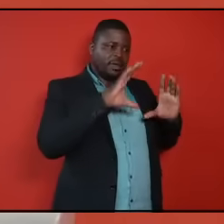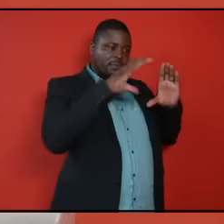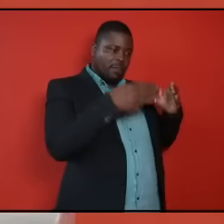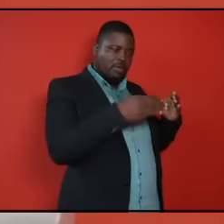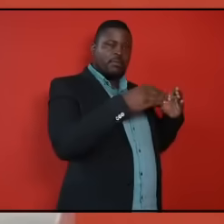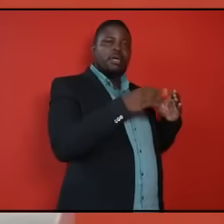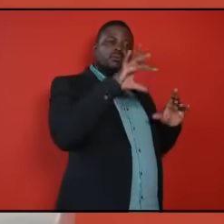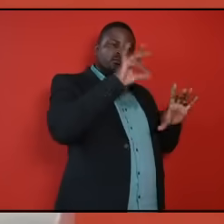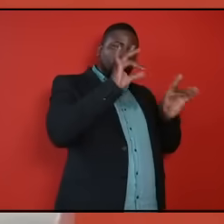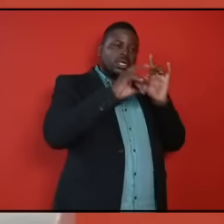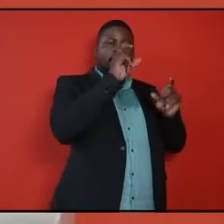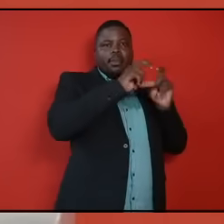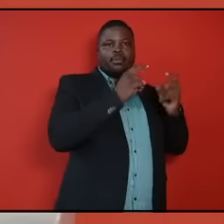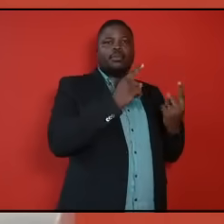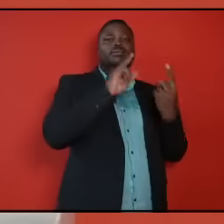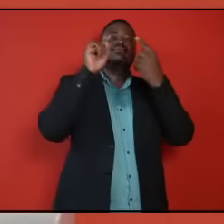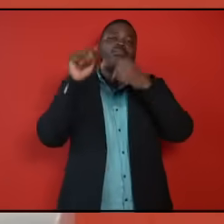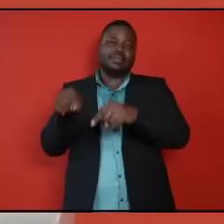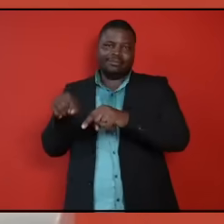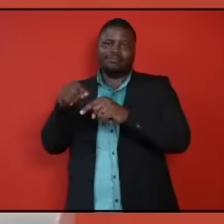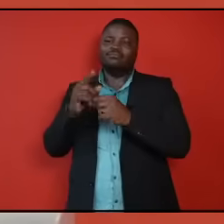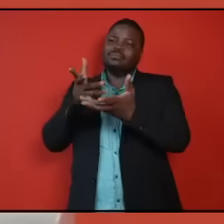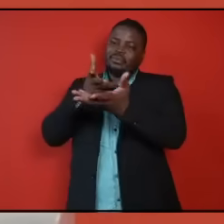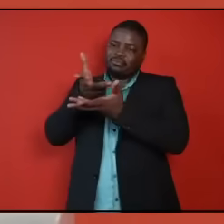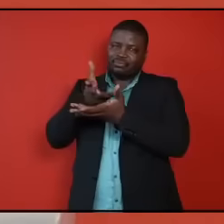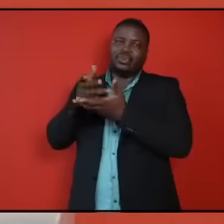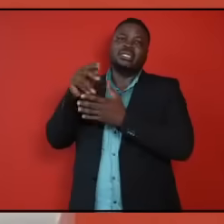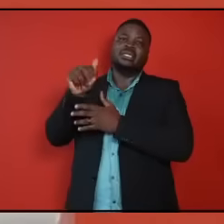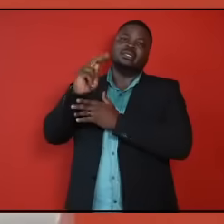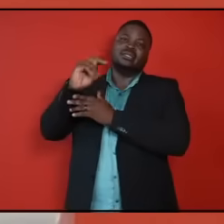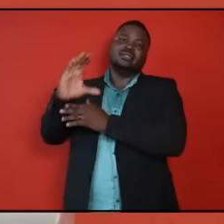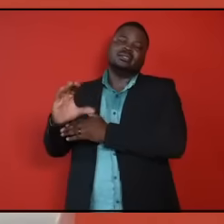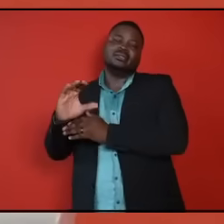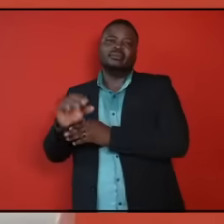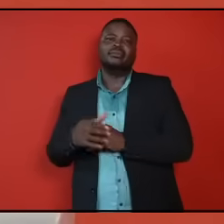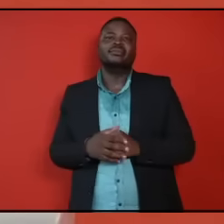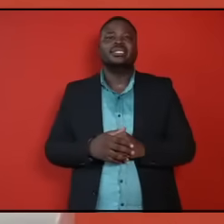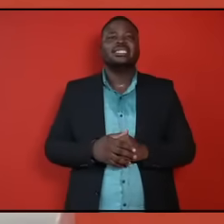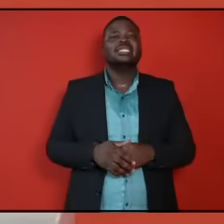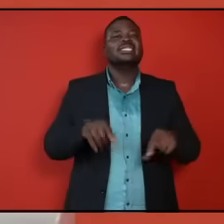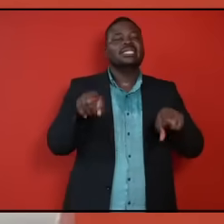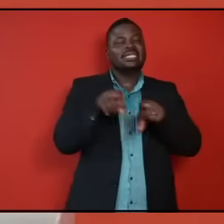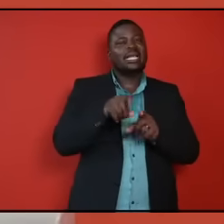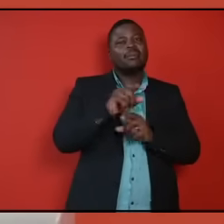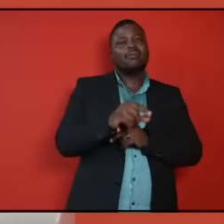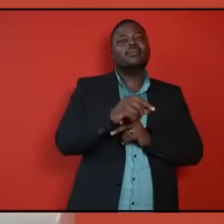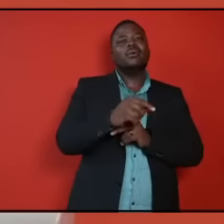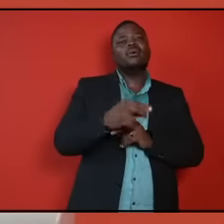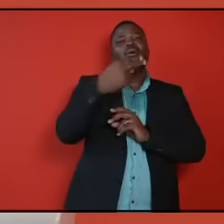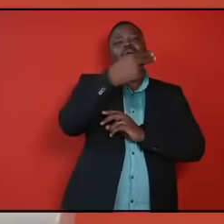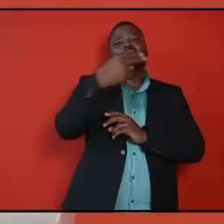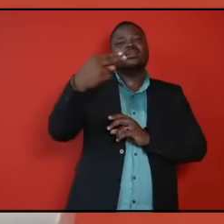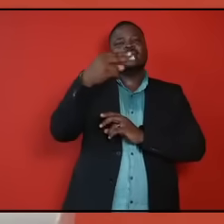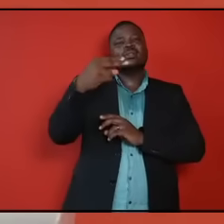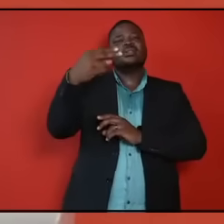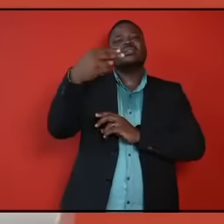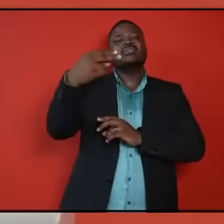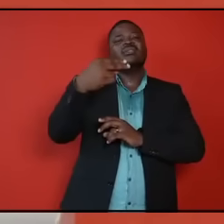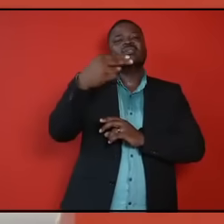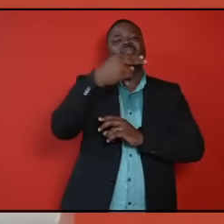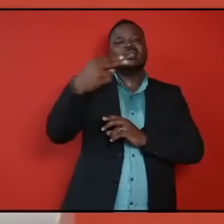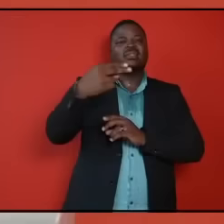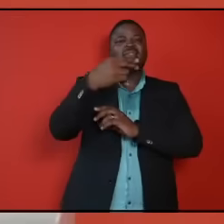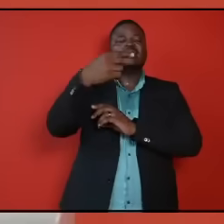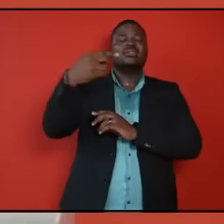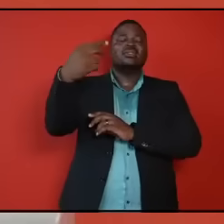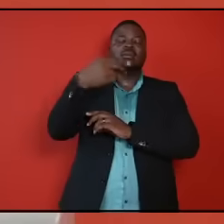I met Tlhakaza once because the Premier had asked that the